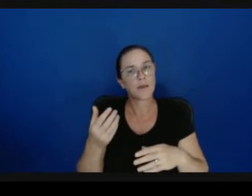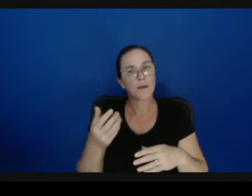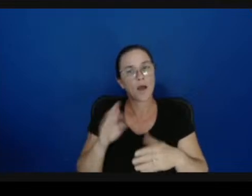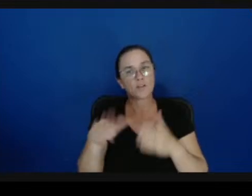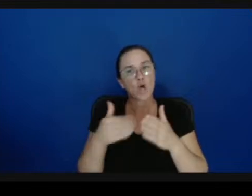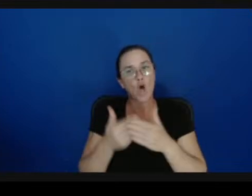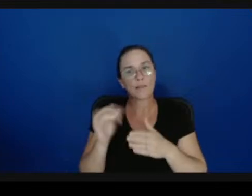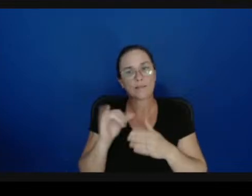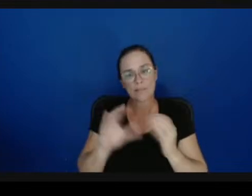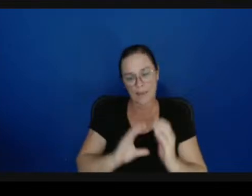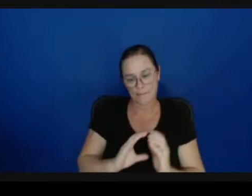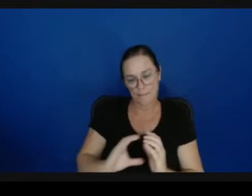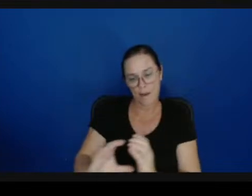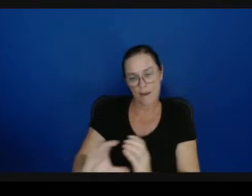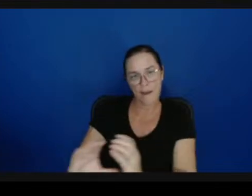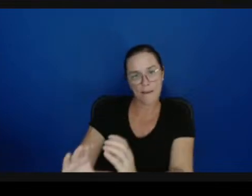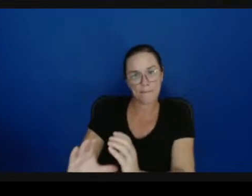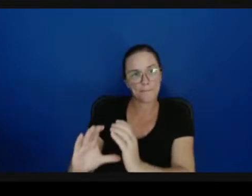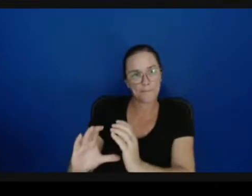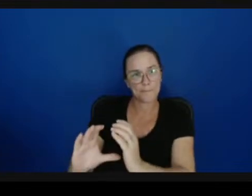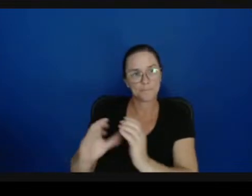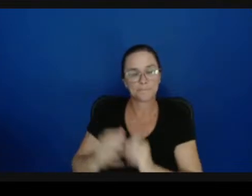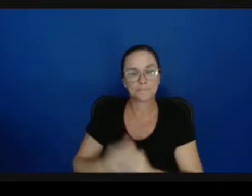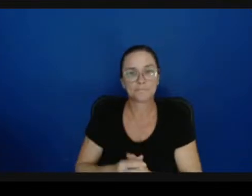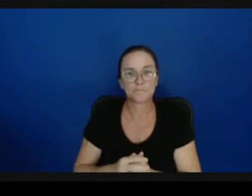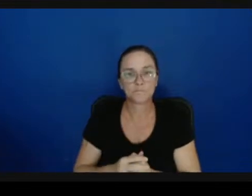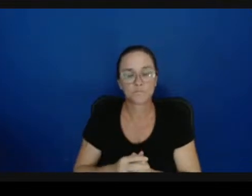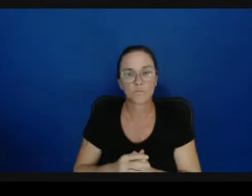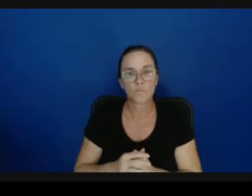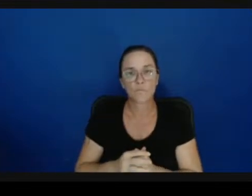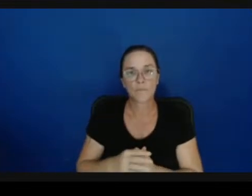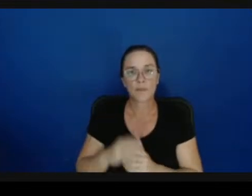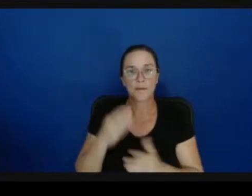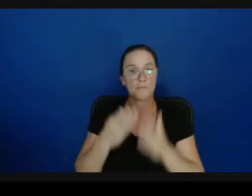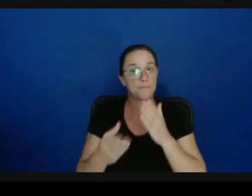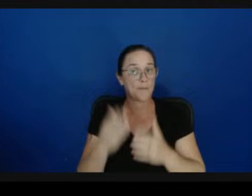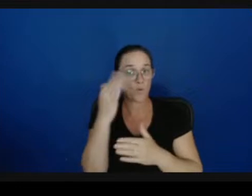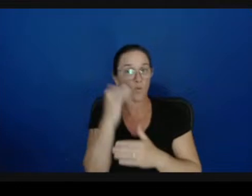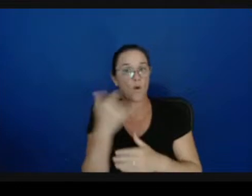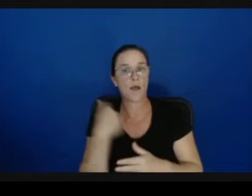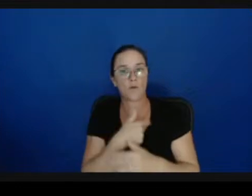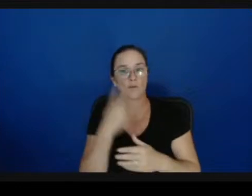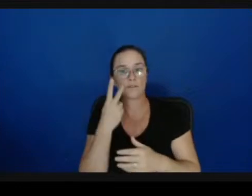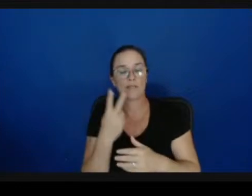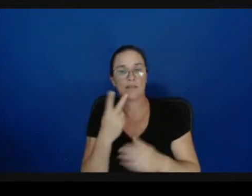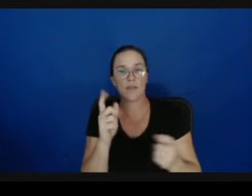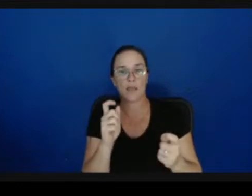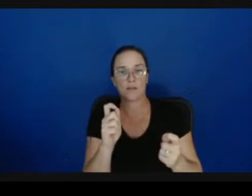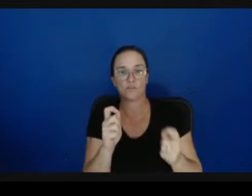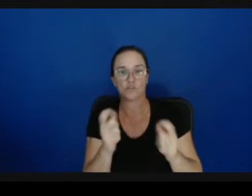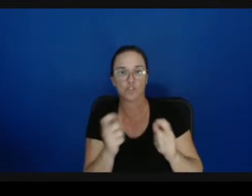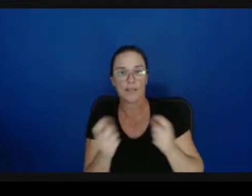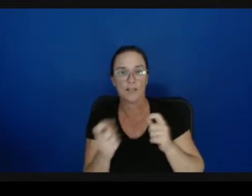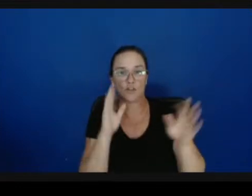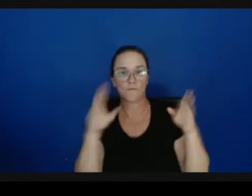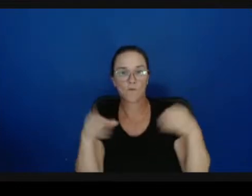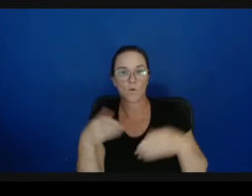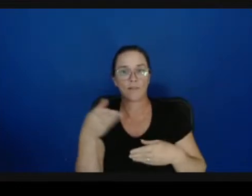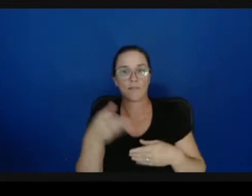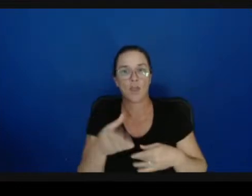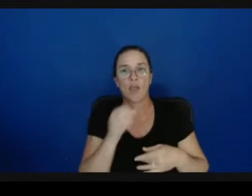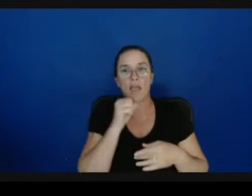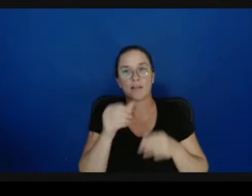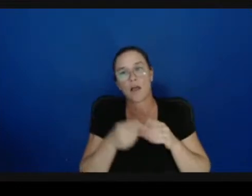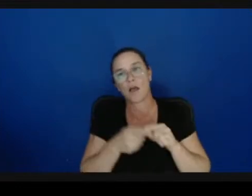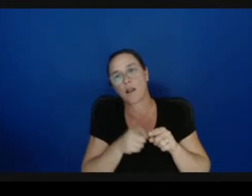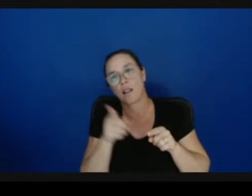same area, right? Which may be why we're seeing deformation focused around here and not progressing